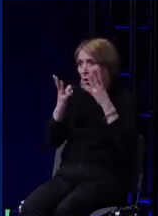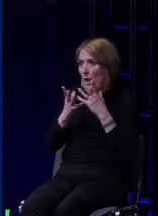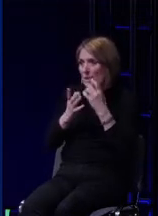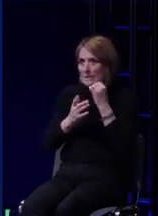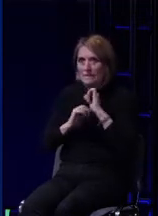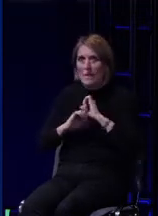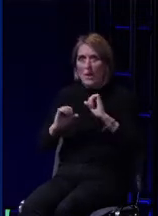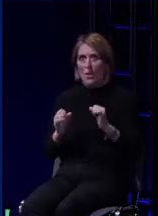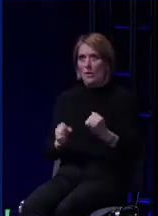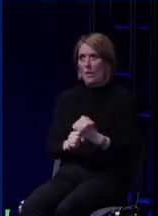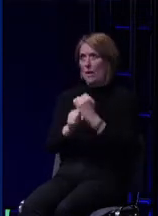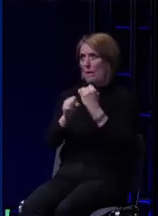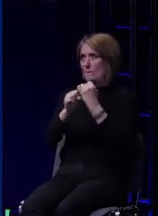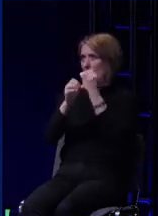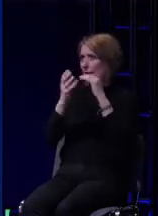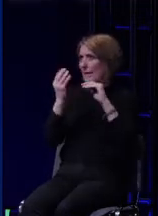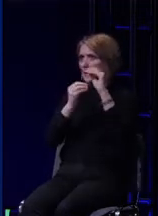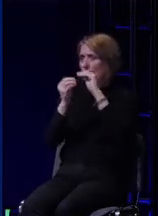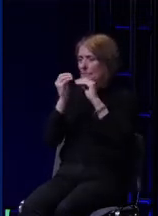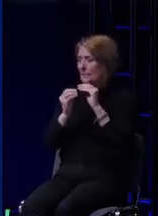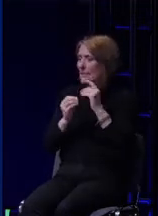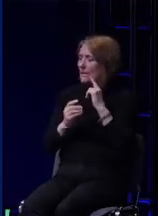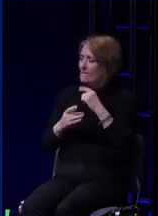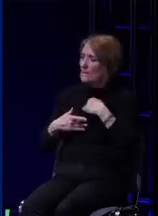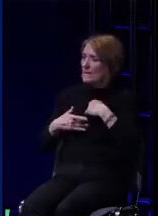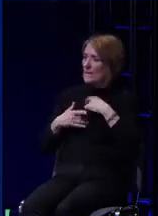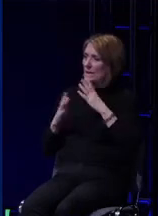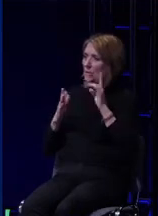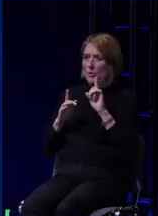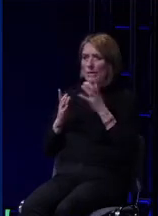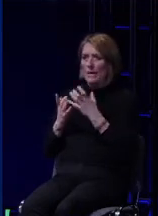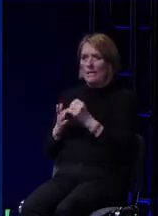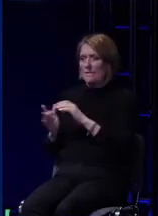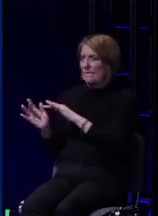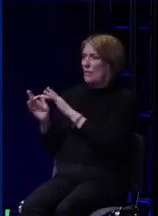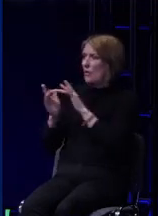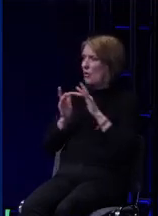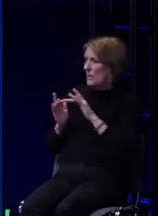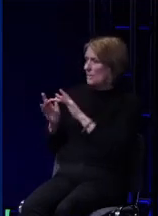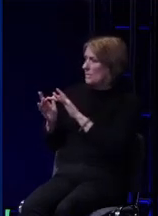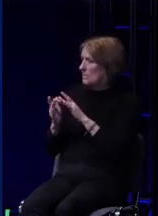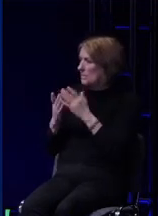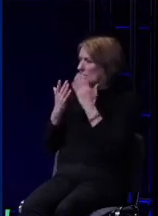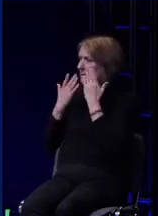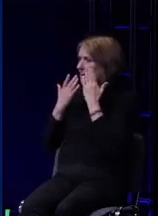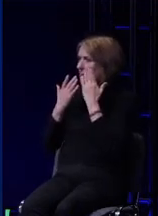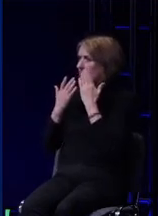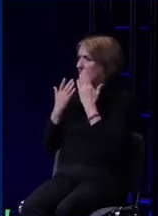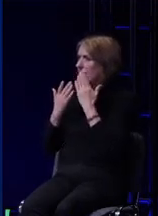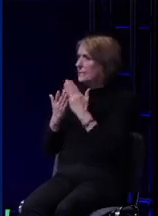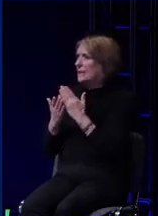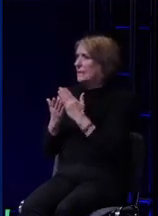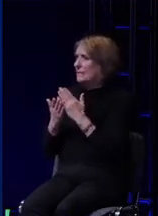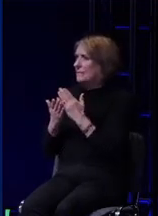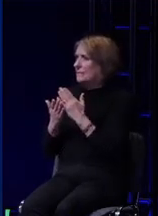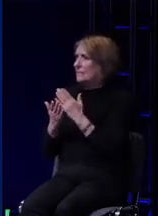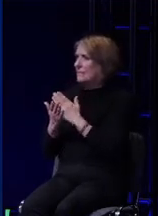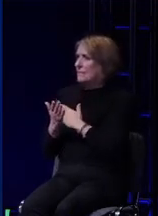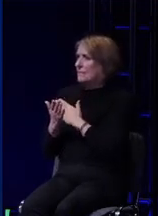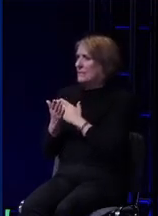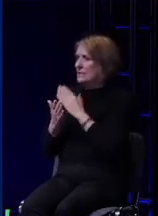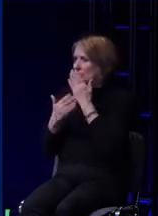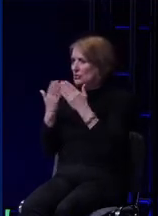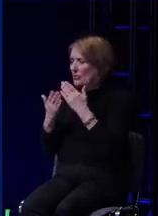the thing that I think they have in common for me is that I believe the story and I easily extend my disbelief.